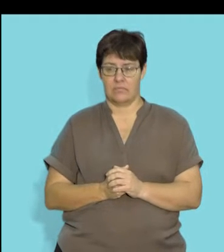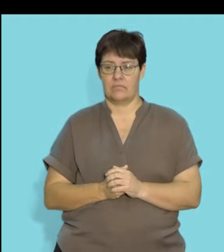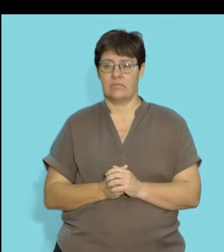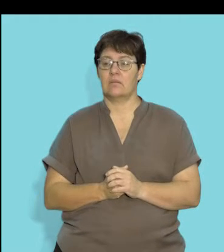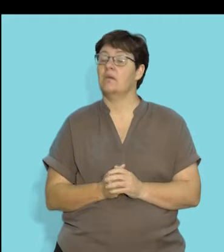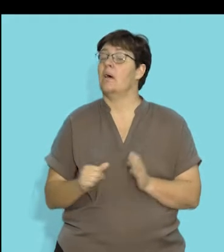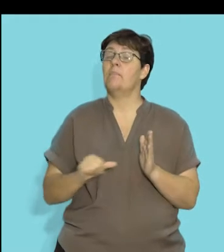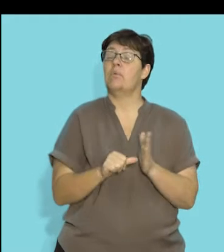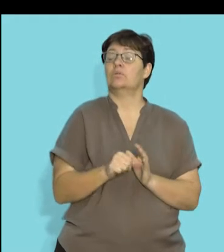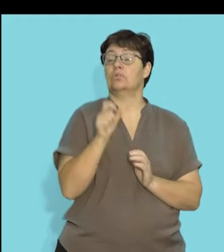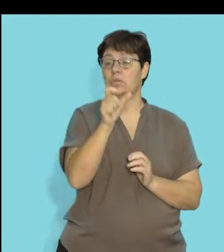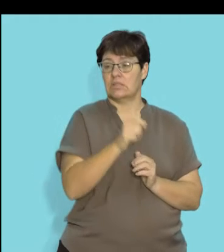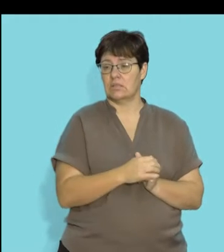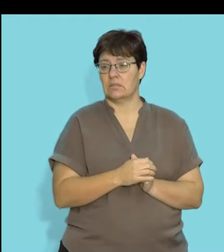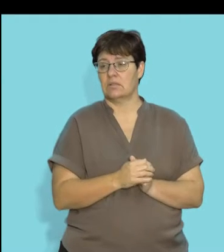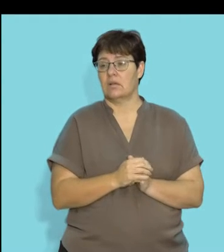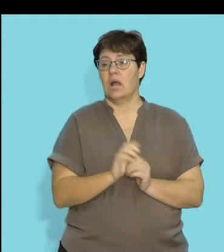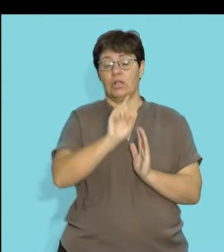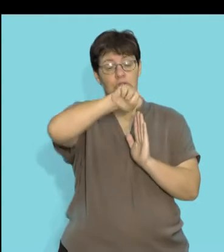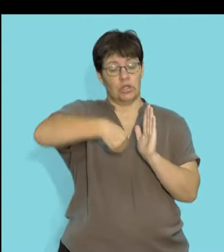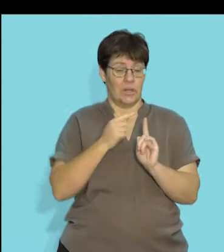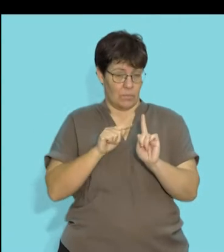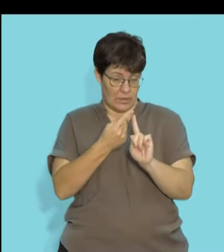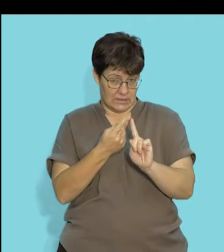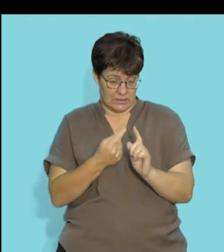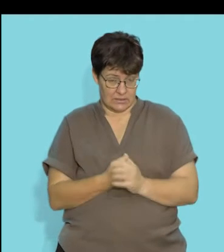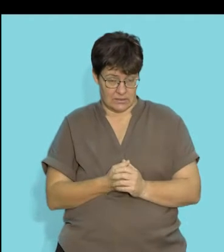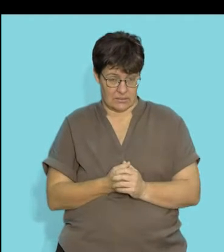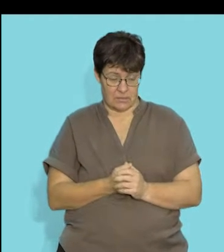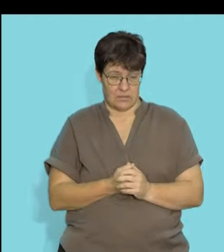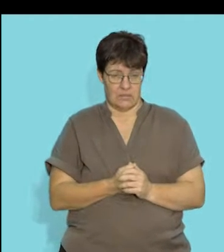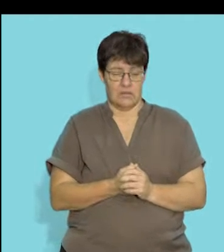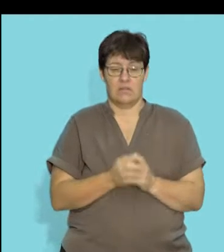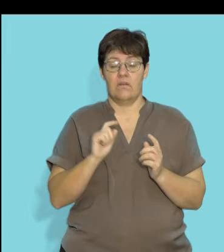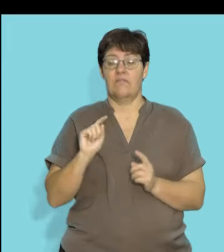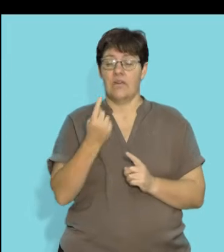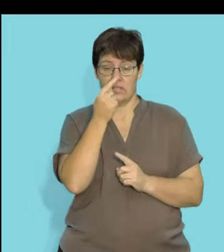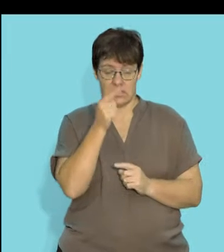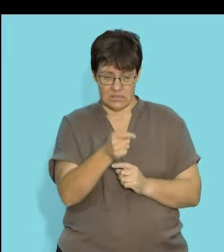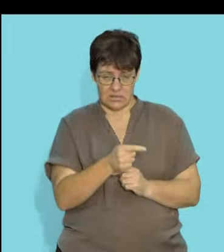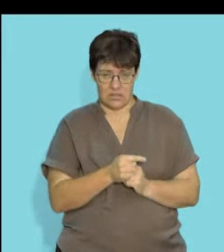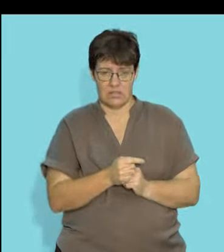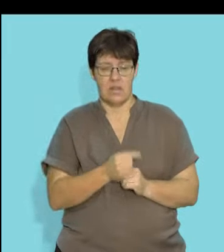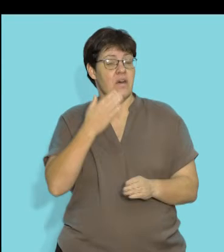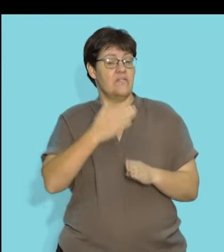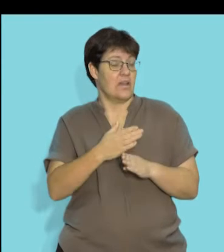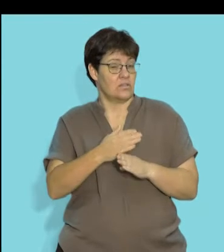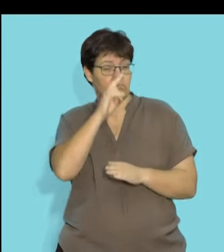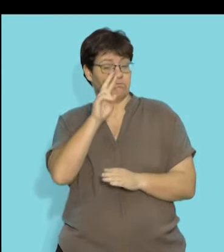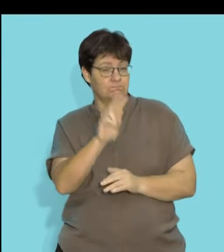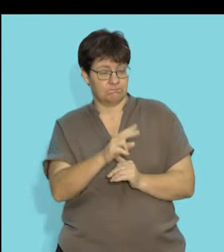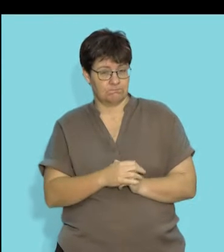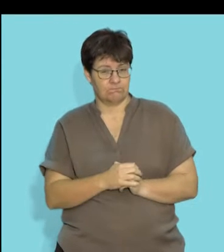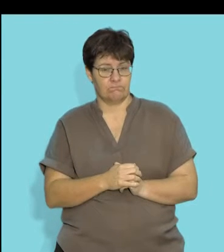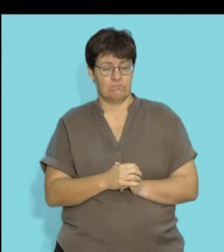Now, as I said, the key word here is the turning point. Firstly, the first type of function